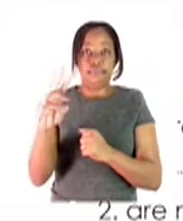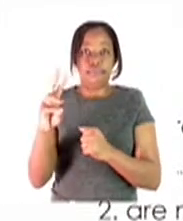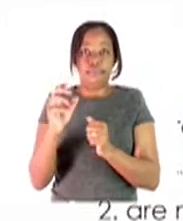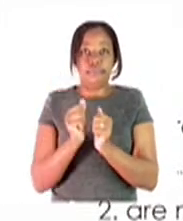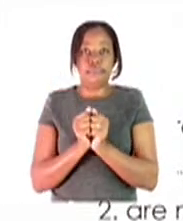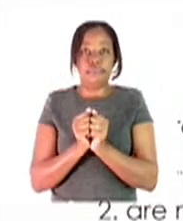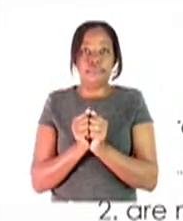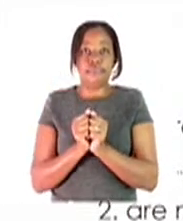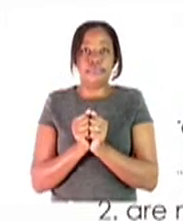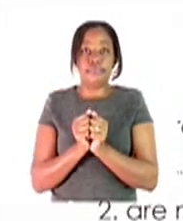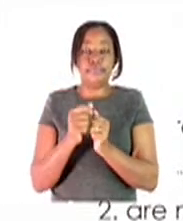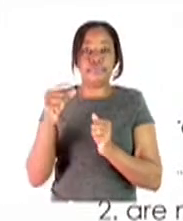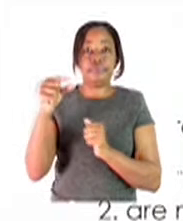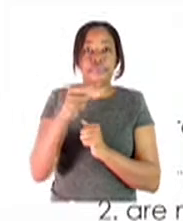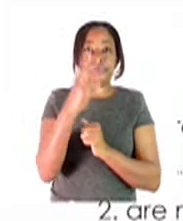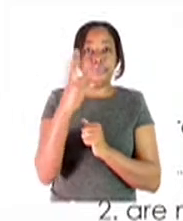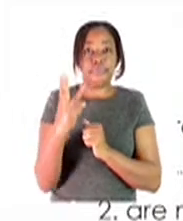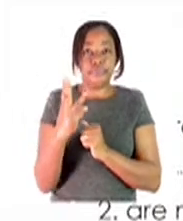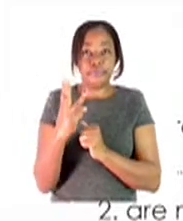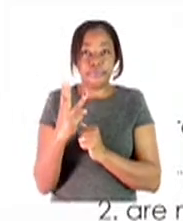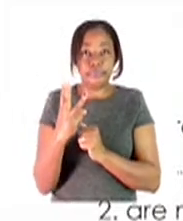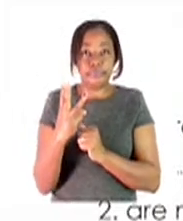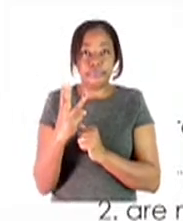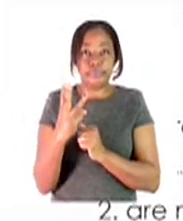Grade 3, are you still with me there?